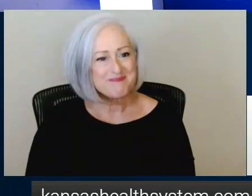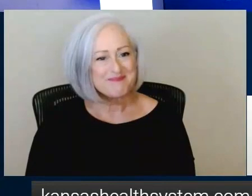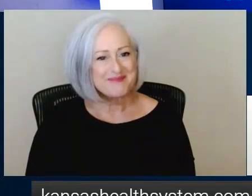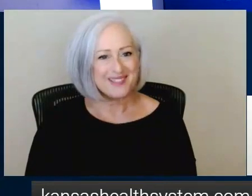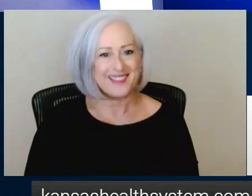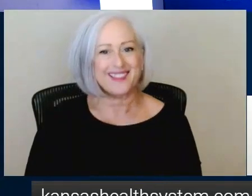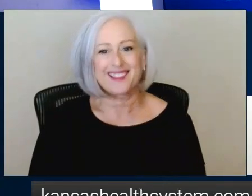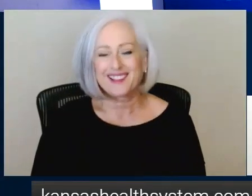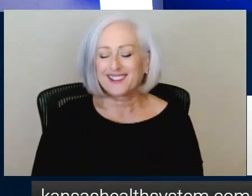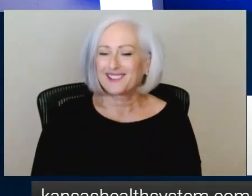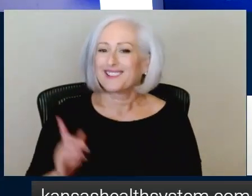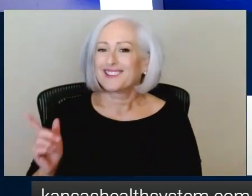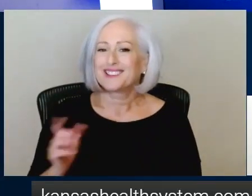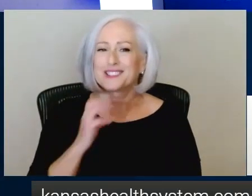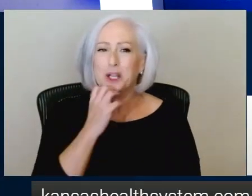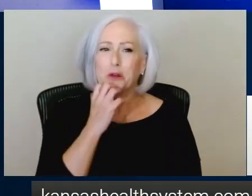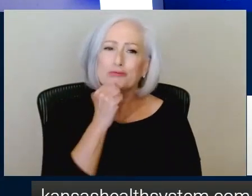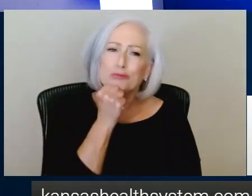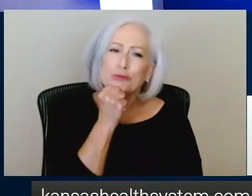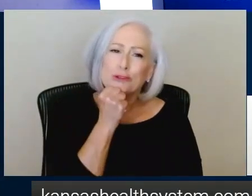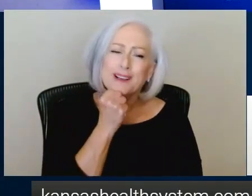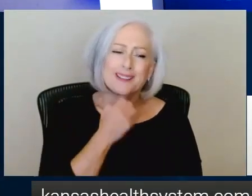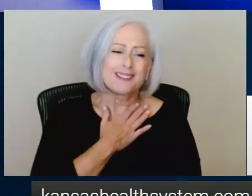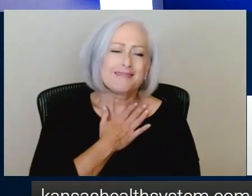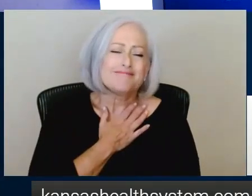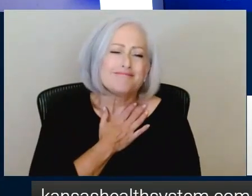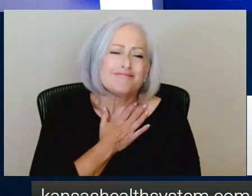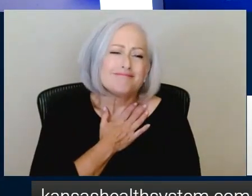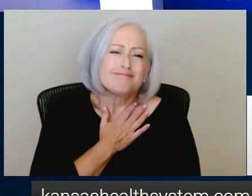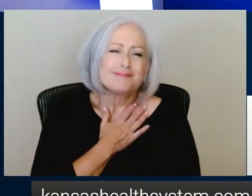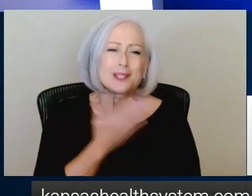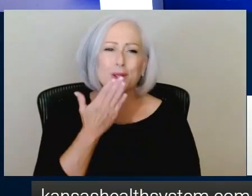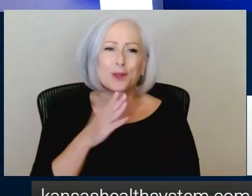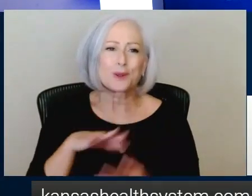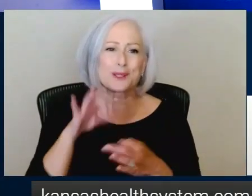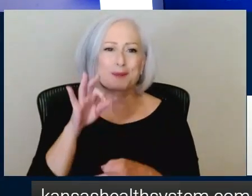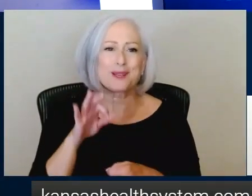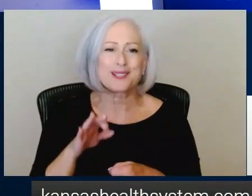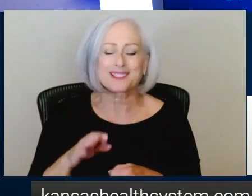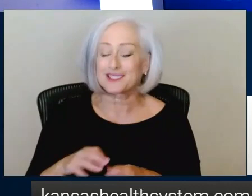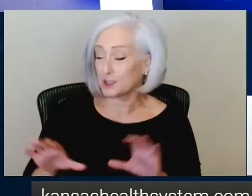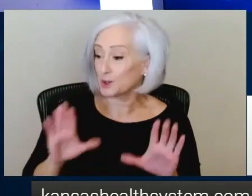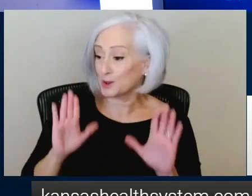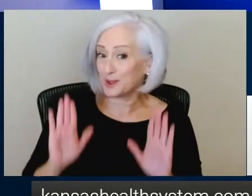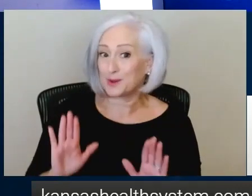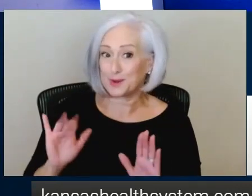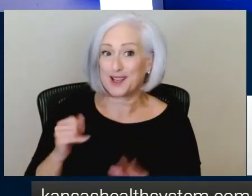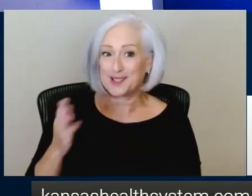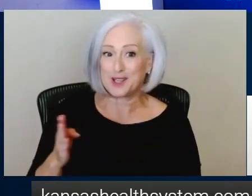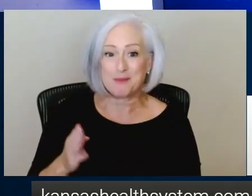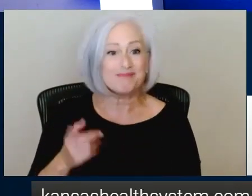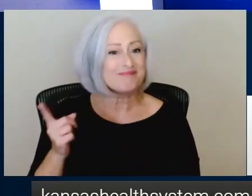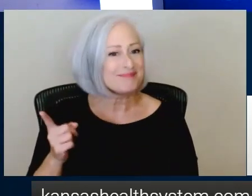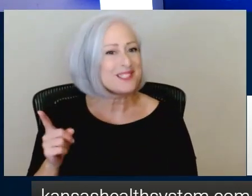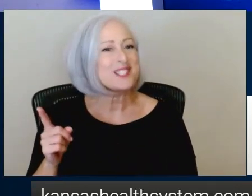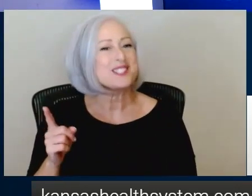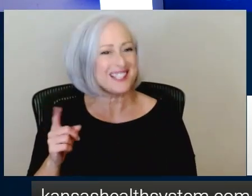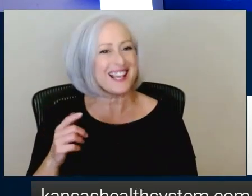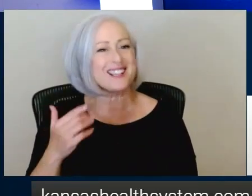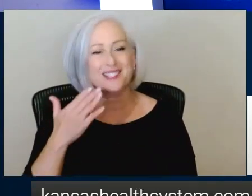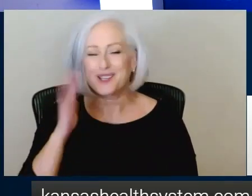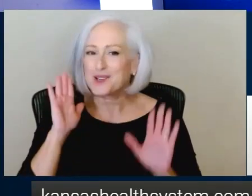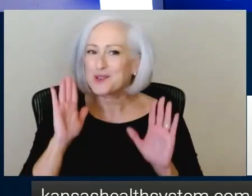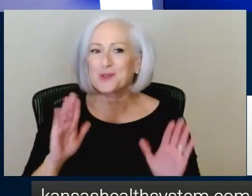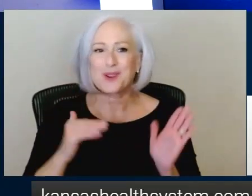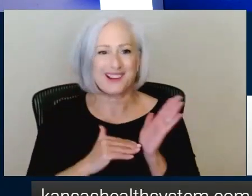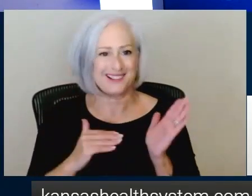She is just so precious and such a good spirit, and she is in good hands, and she's going to do fantastic. She's been prepping this